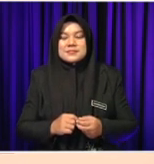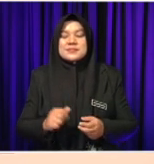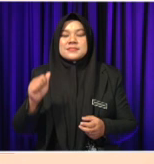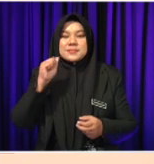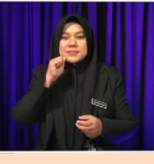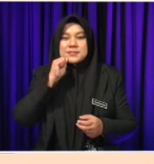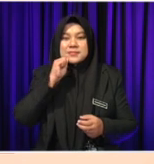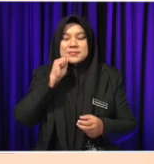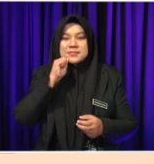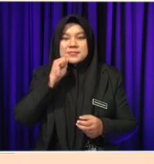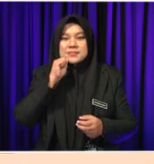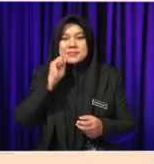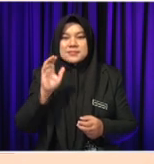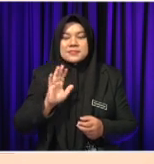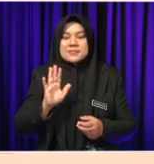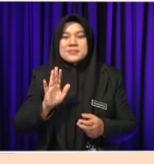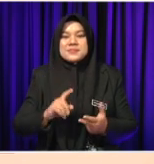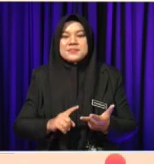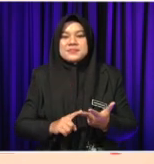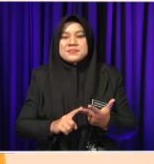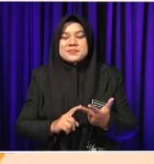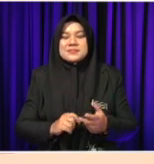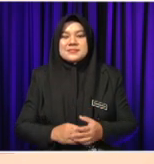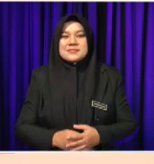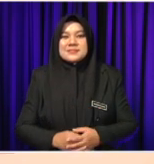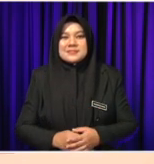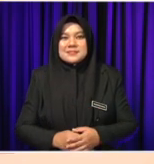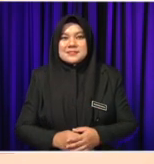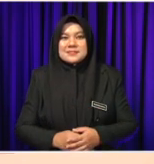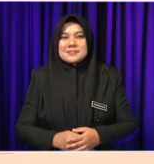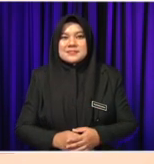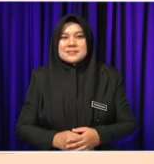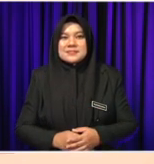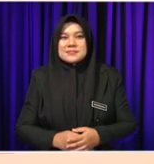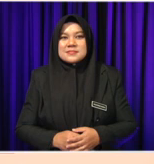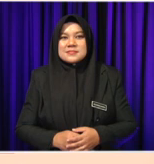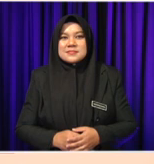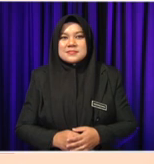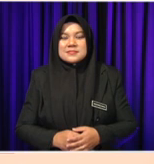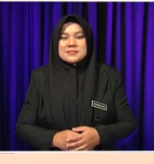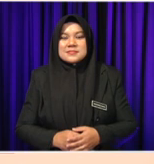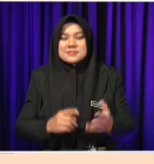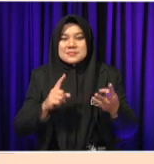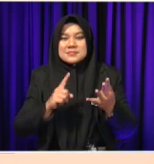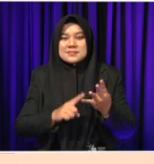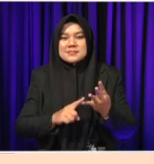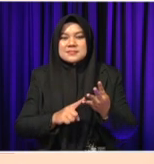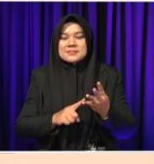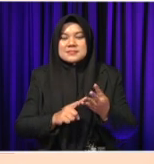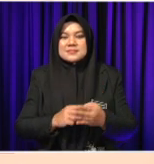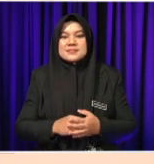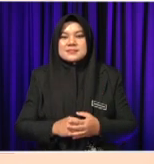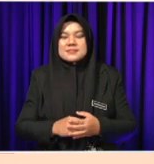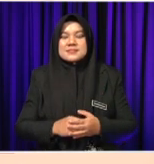We have Amira. Yes, Amira. Hi, Amira. Hi, Amira. Hi, madam. Hi. And last, but not least, we have